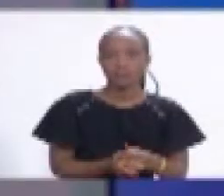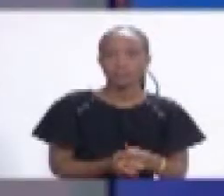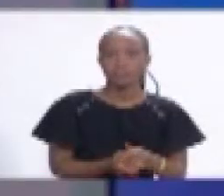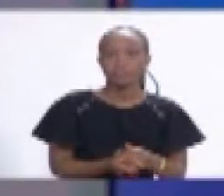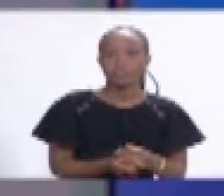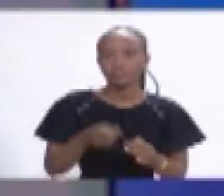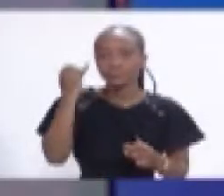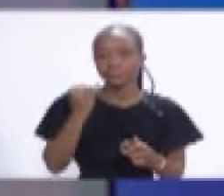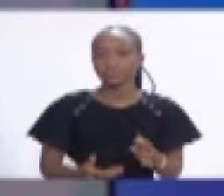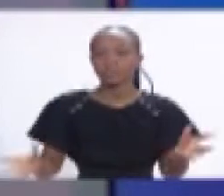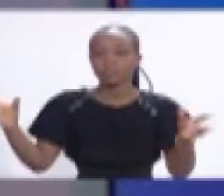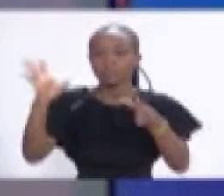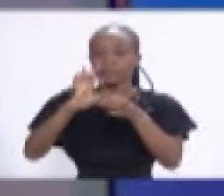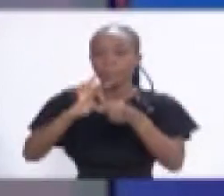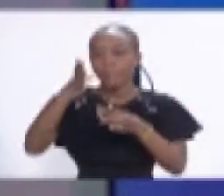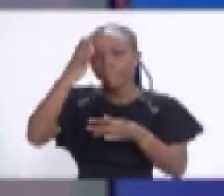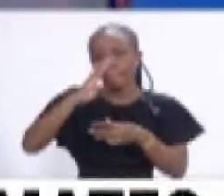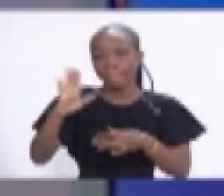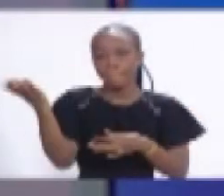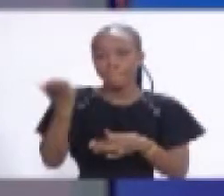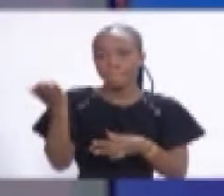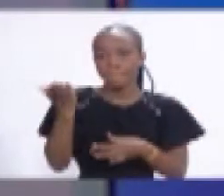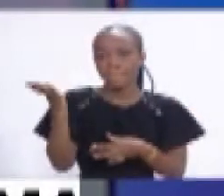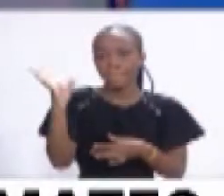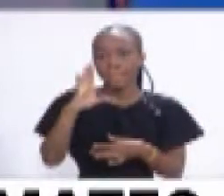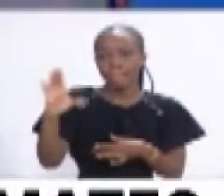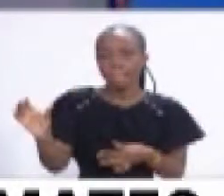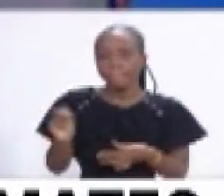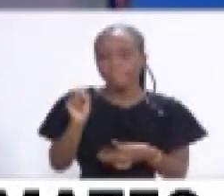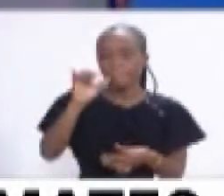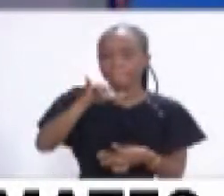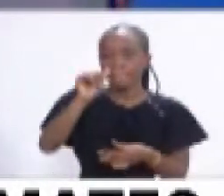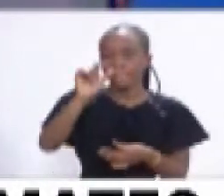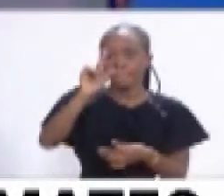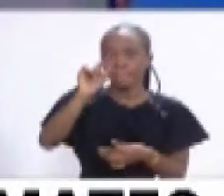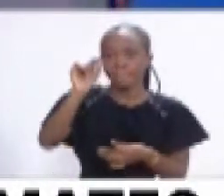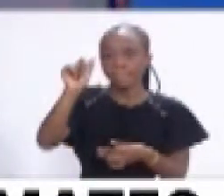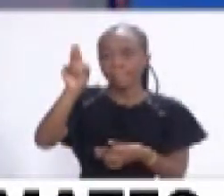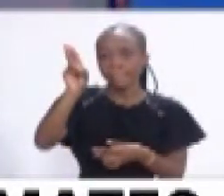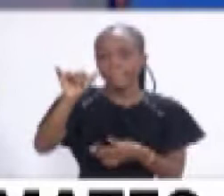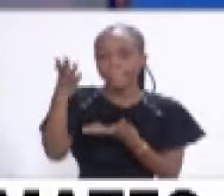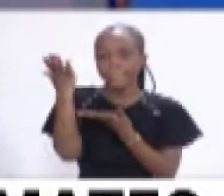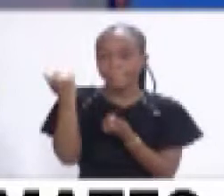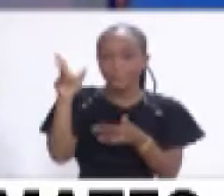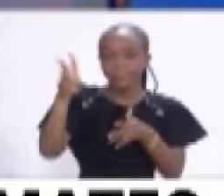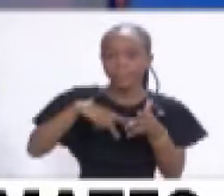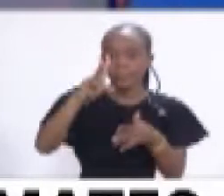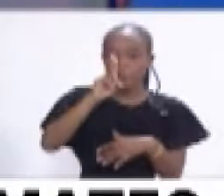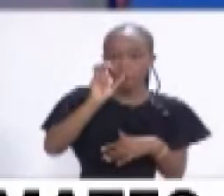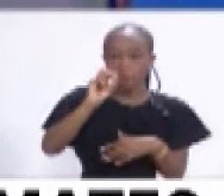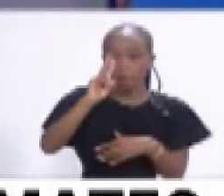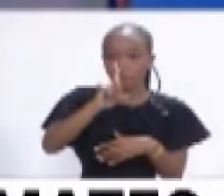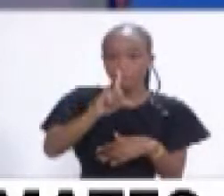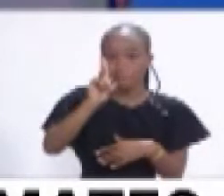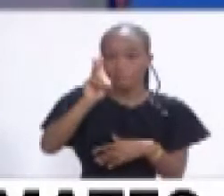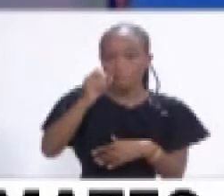Now let's head over to corridors of Parliament, where Treasury Cabinet Secretary Ukur Yatani is expected to read the 2021-2022